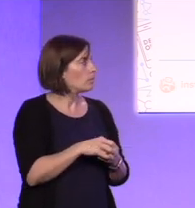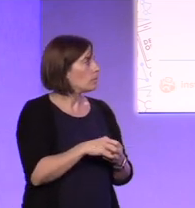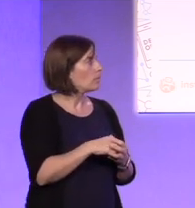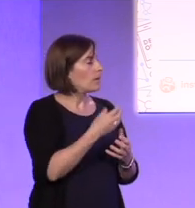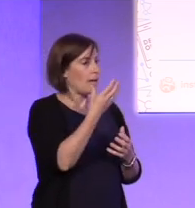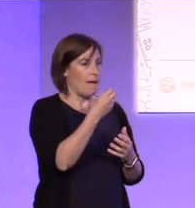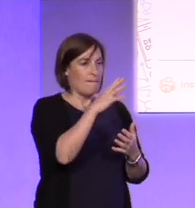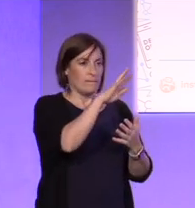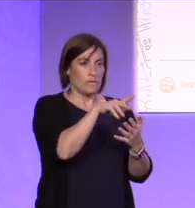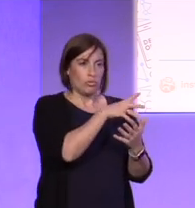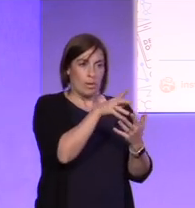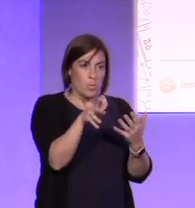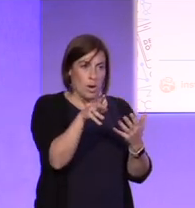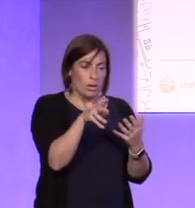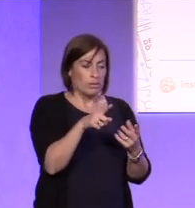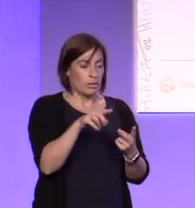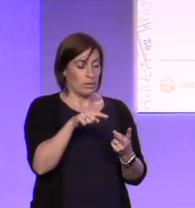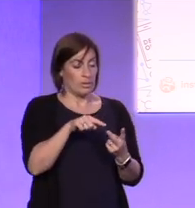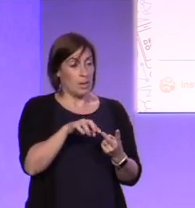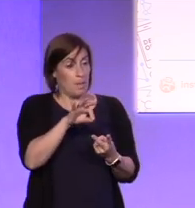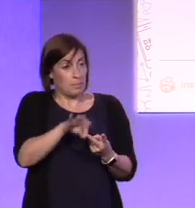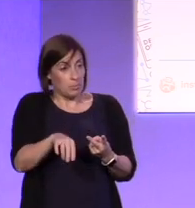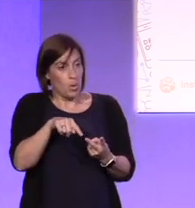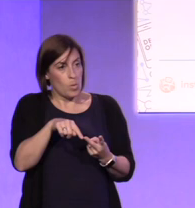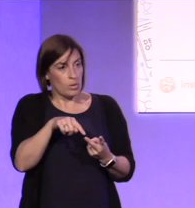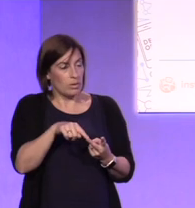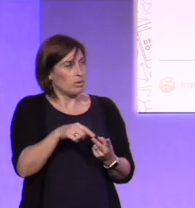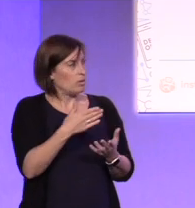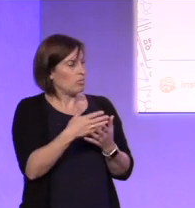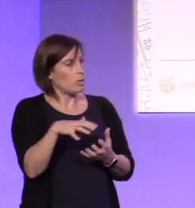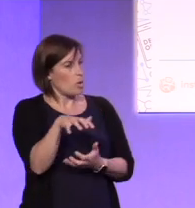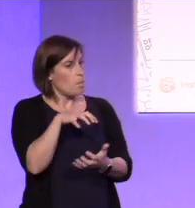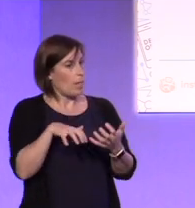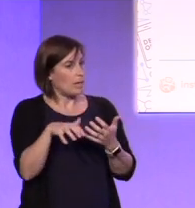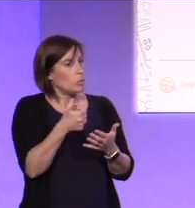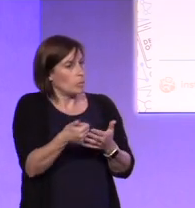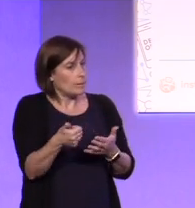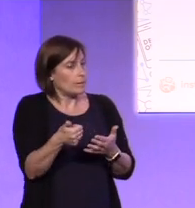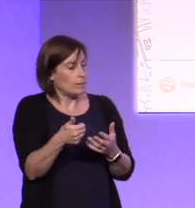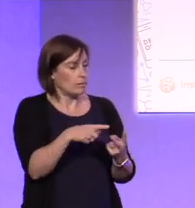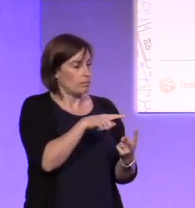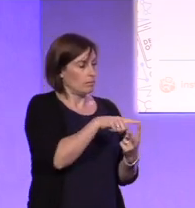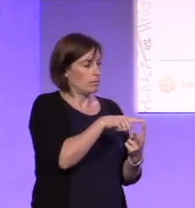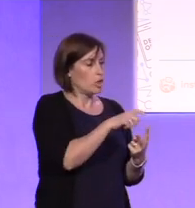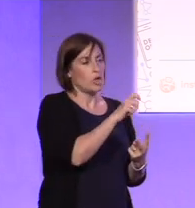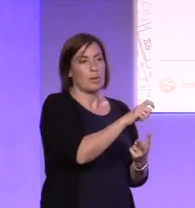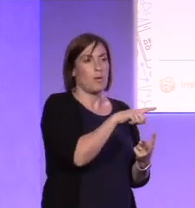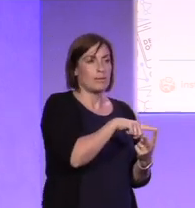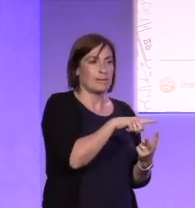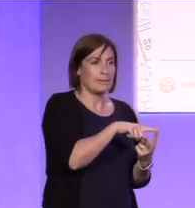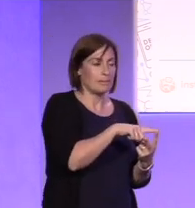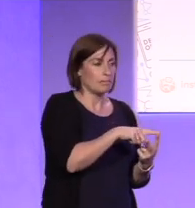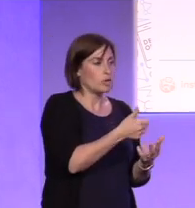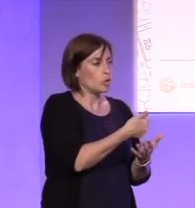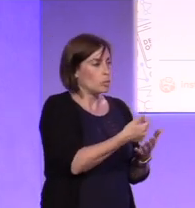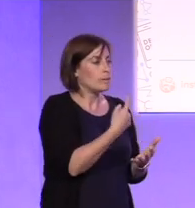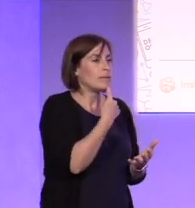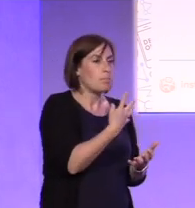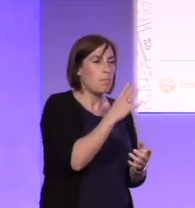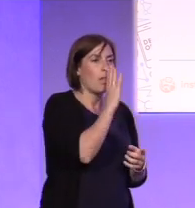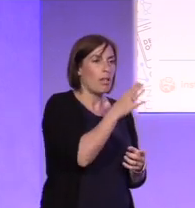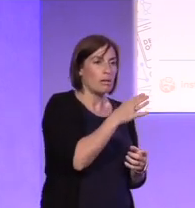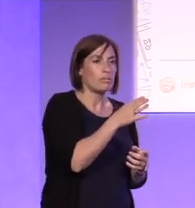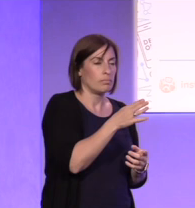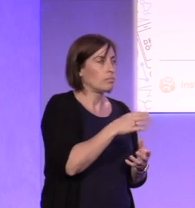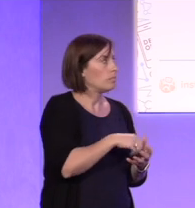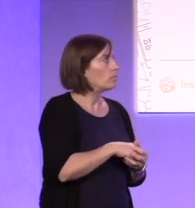can see that bespoke-based work tends to live within the complex zone, and commodity-based work tends to live within the simplistic zone. But